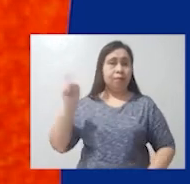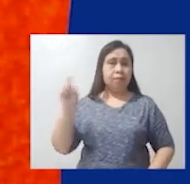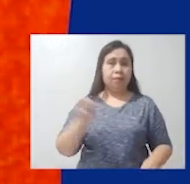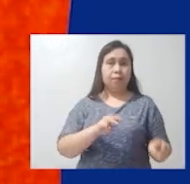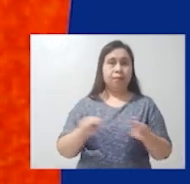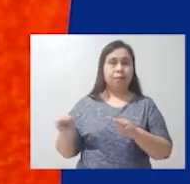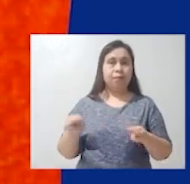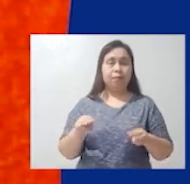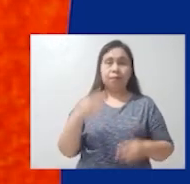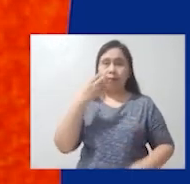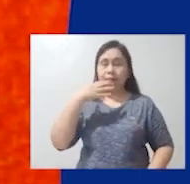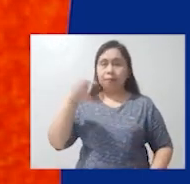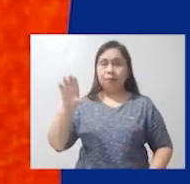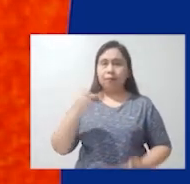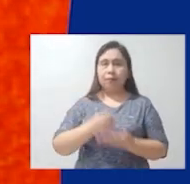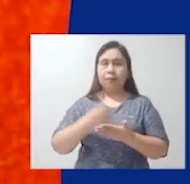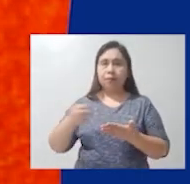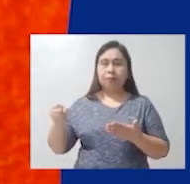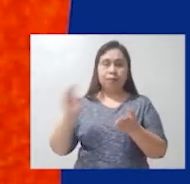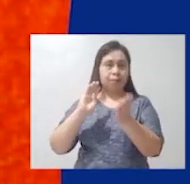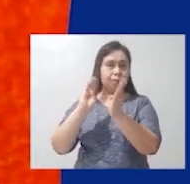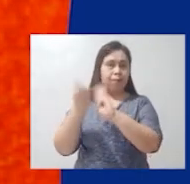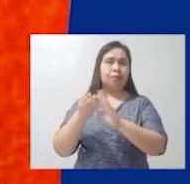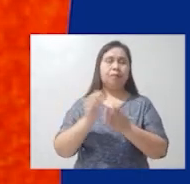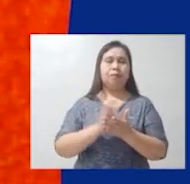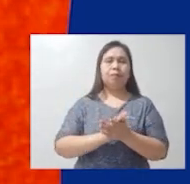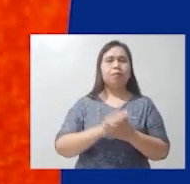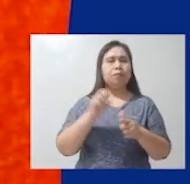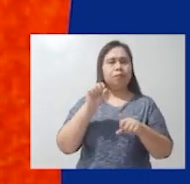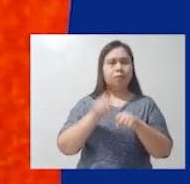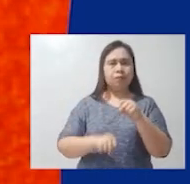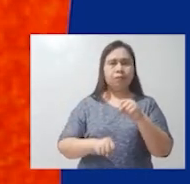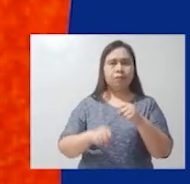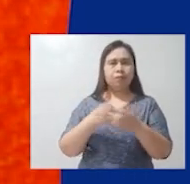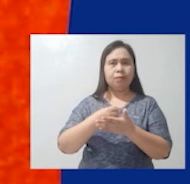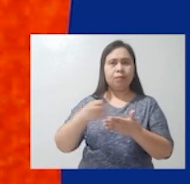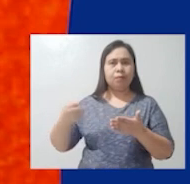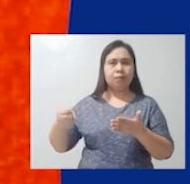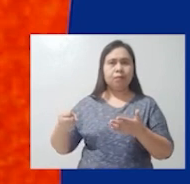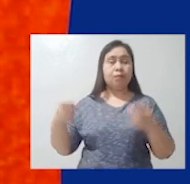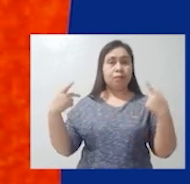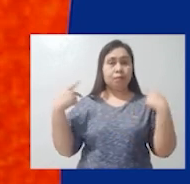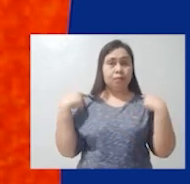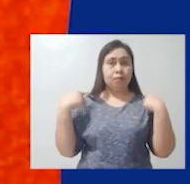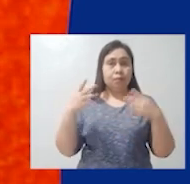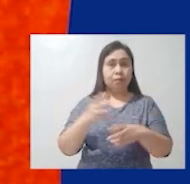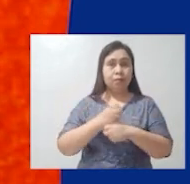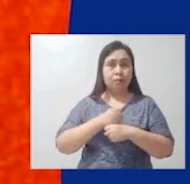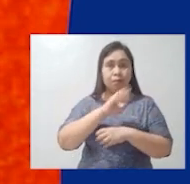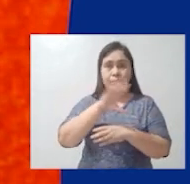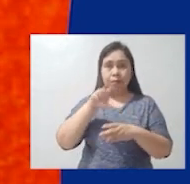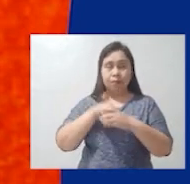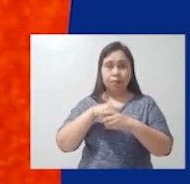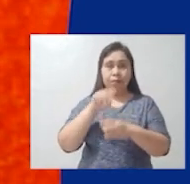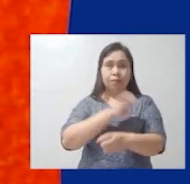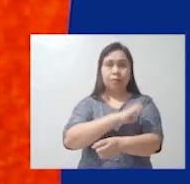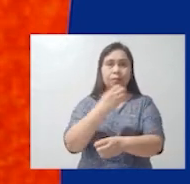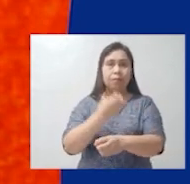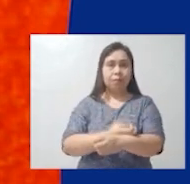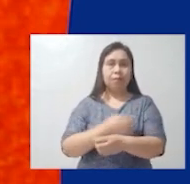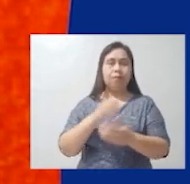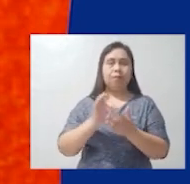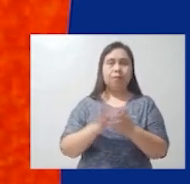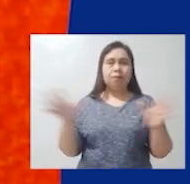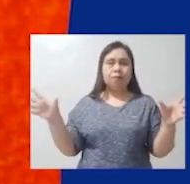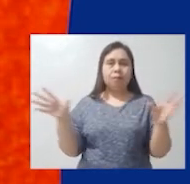the hotter the substance becomes. Therefore, the substance is said to have gained internal energy. It is the grand